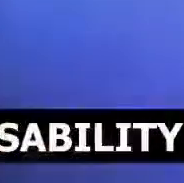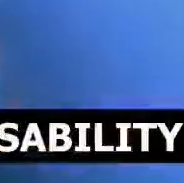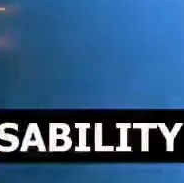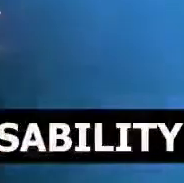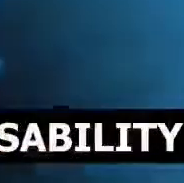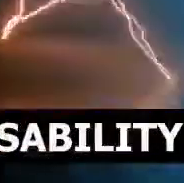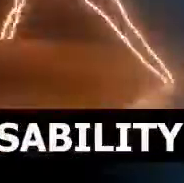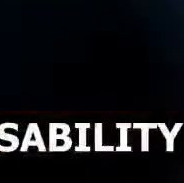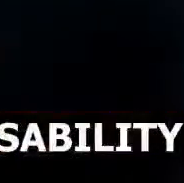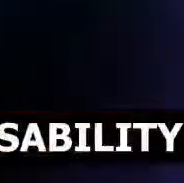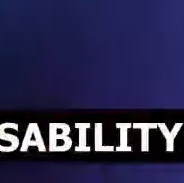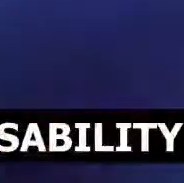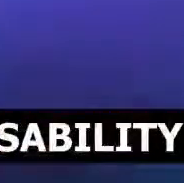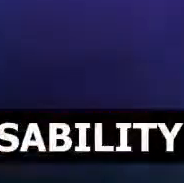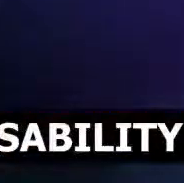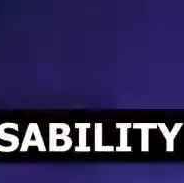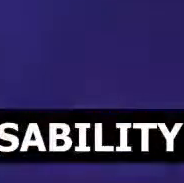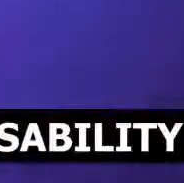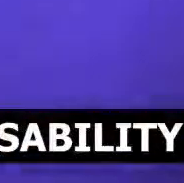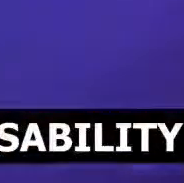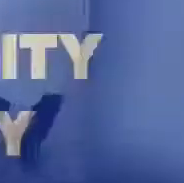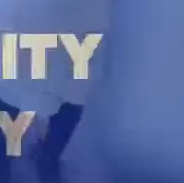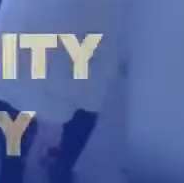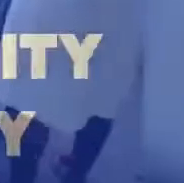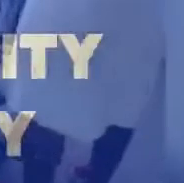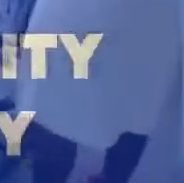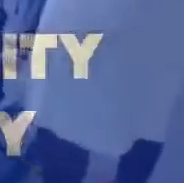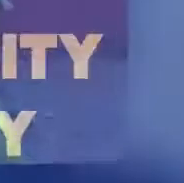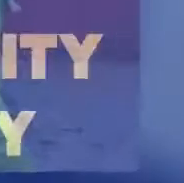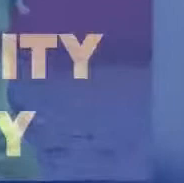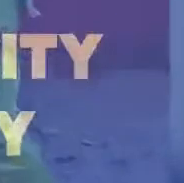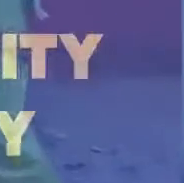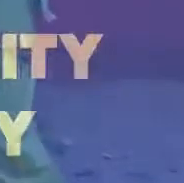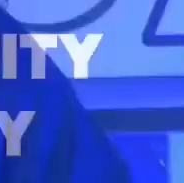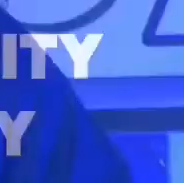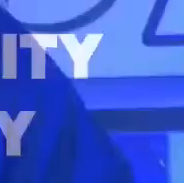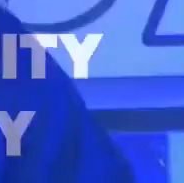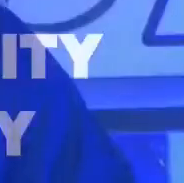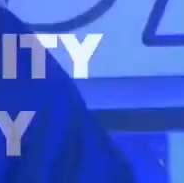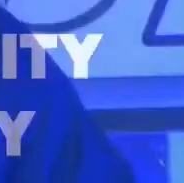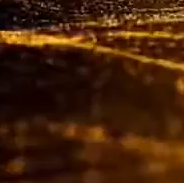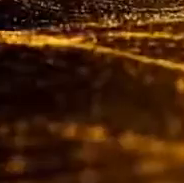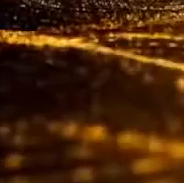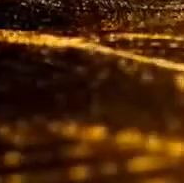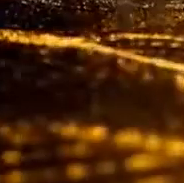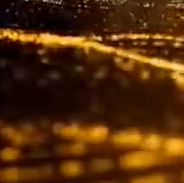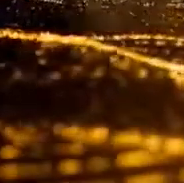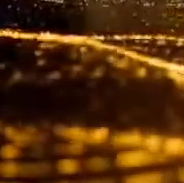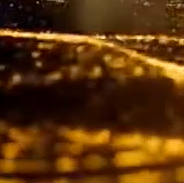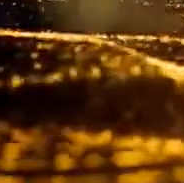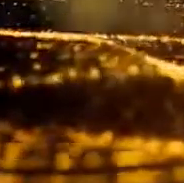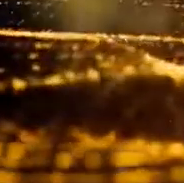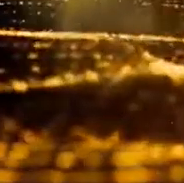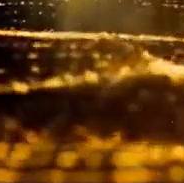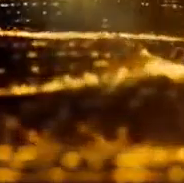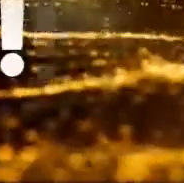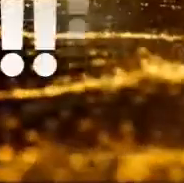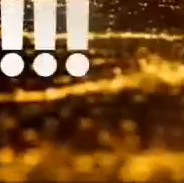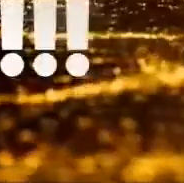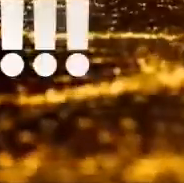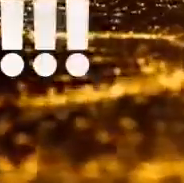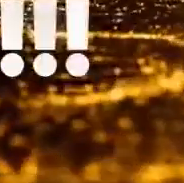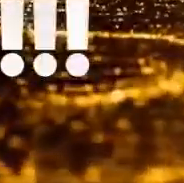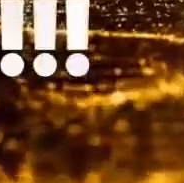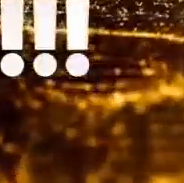H4P, celebrating 10 years of bringing dignity to disability. Hooray! H4P, Ajiko.